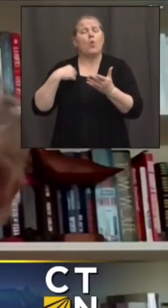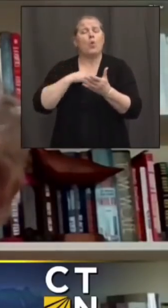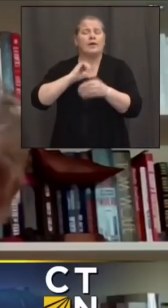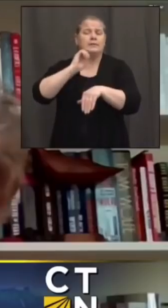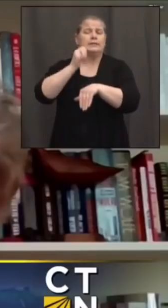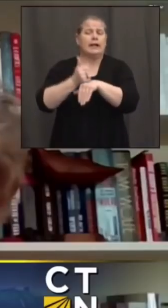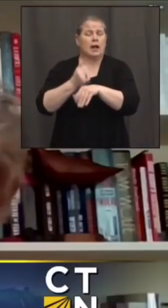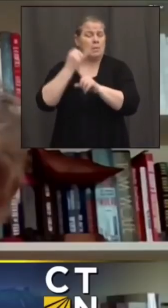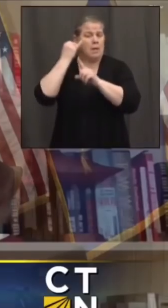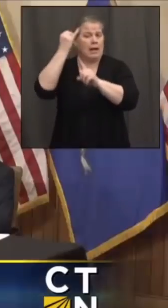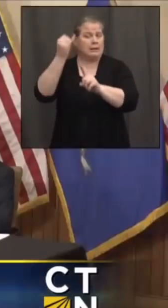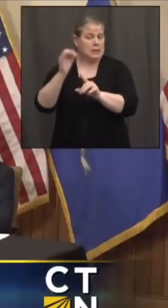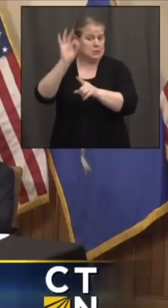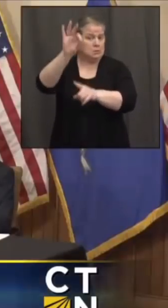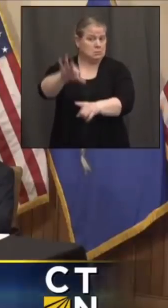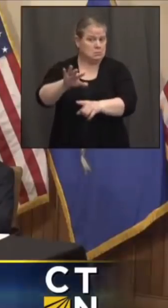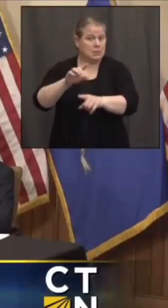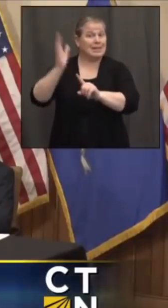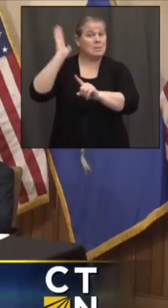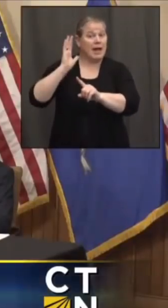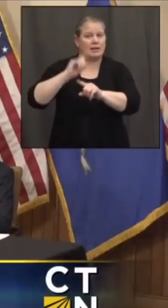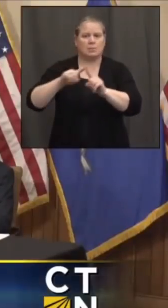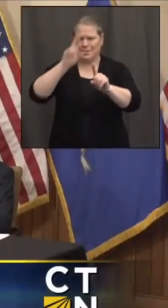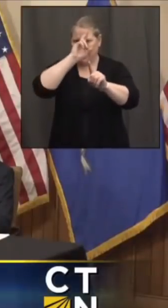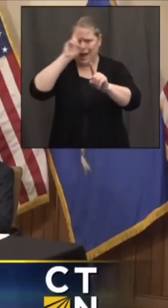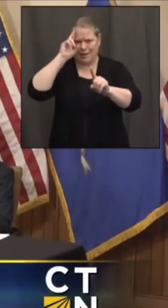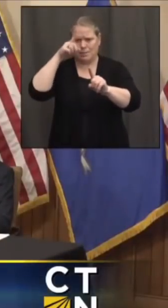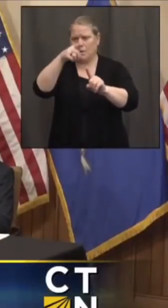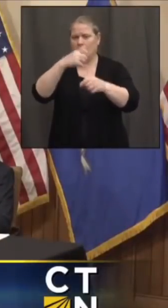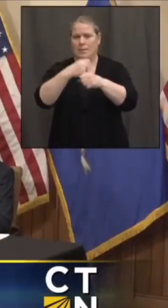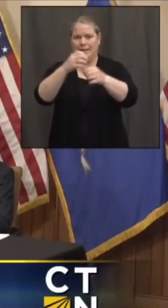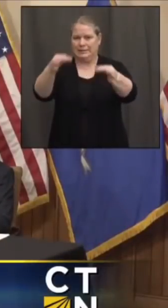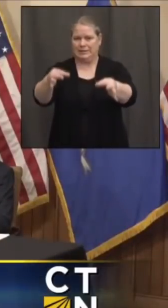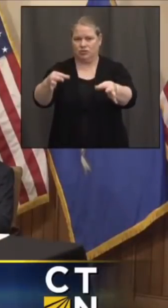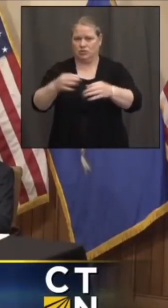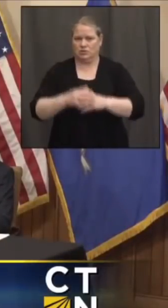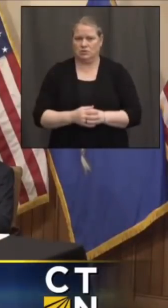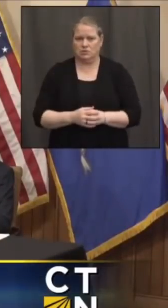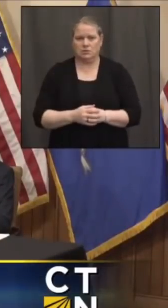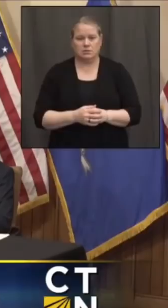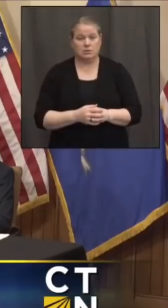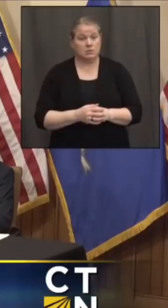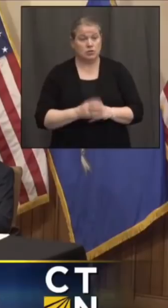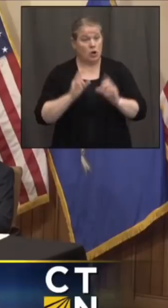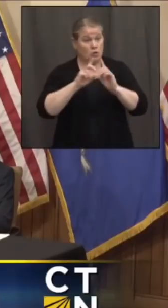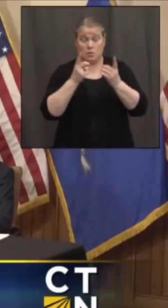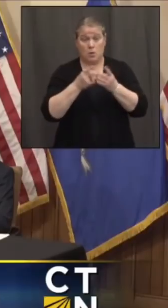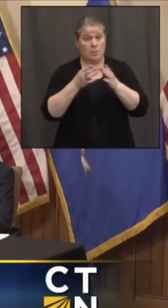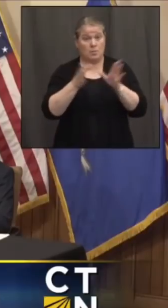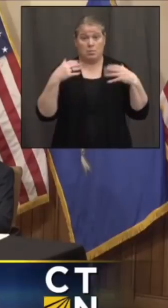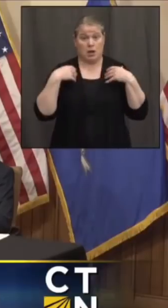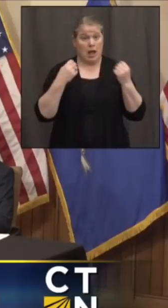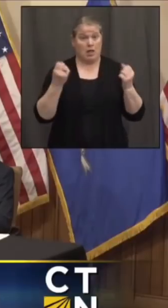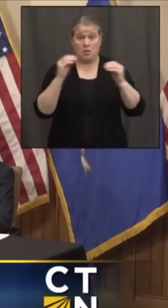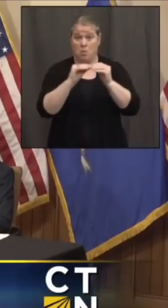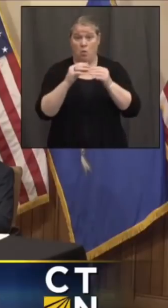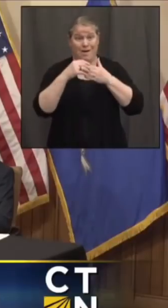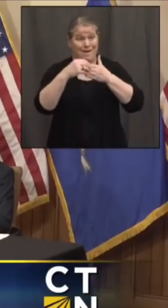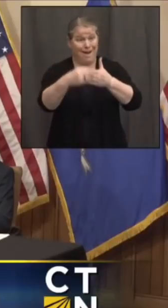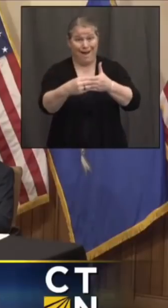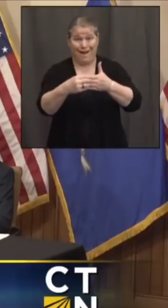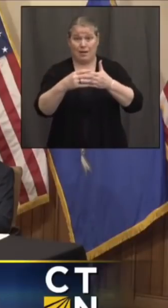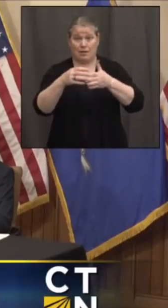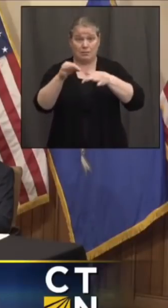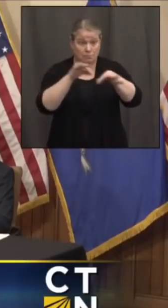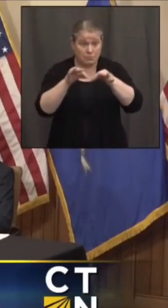of care. So the Department of Public Health isn't going to be putting out any more further guidelines then to